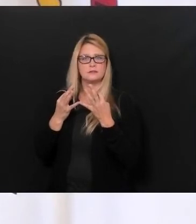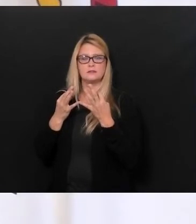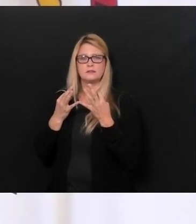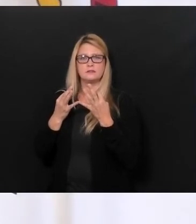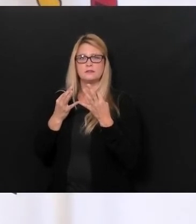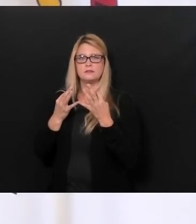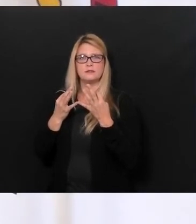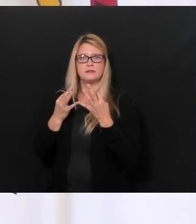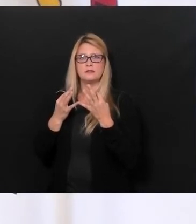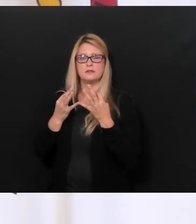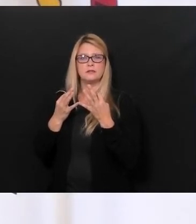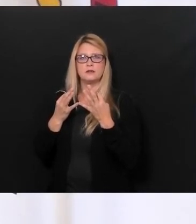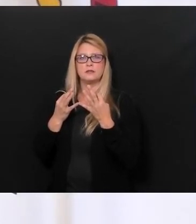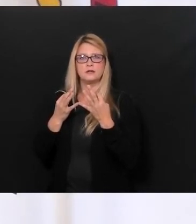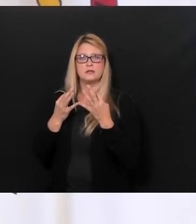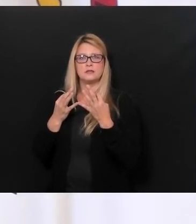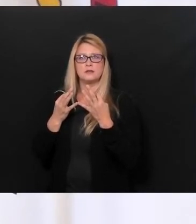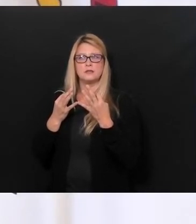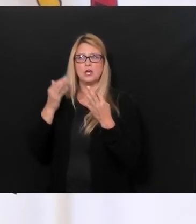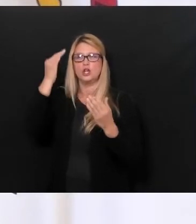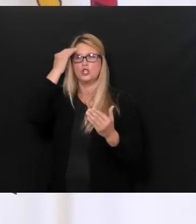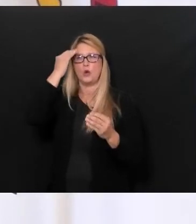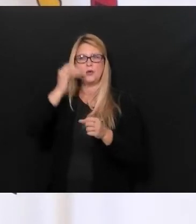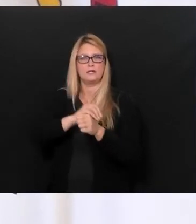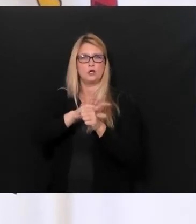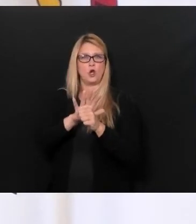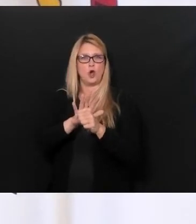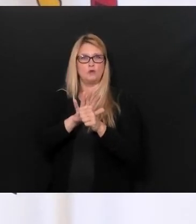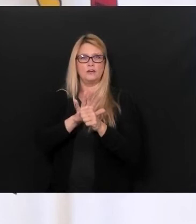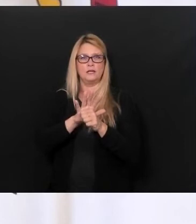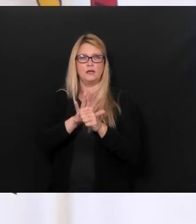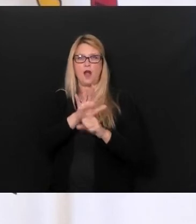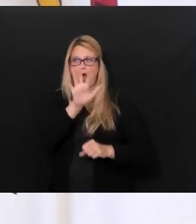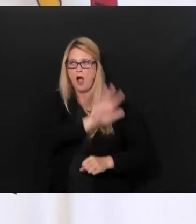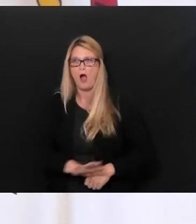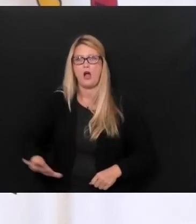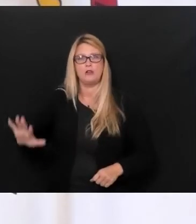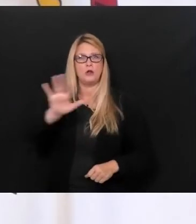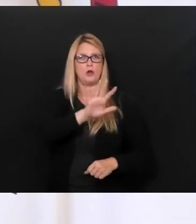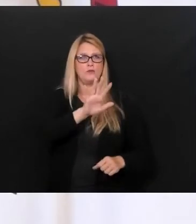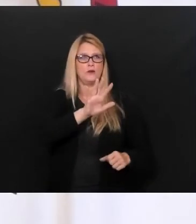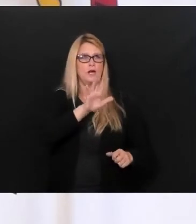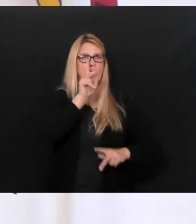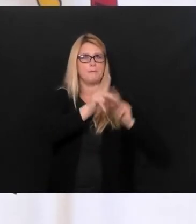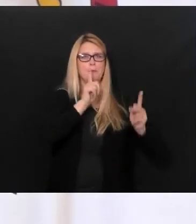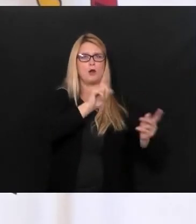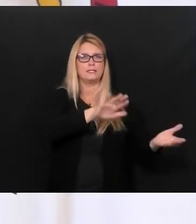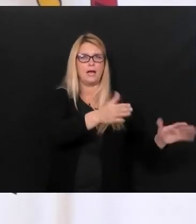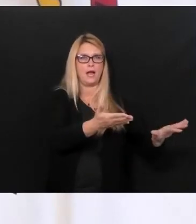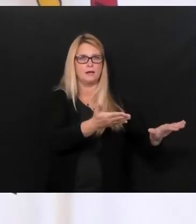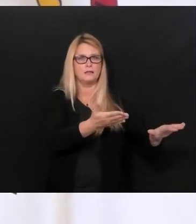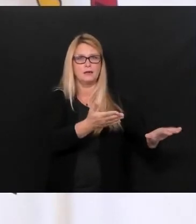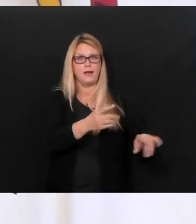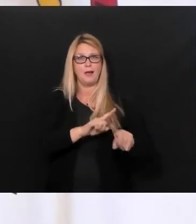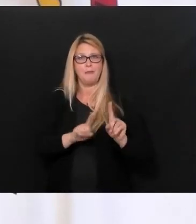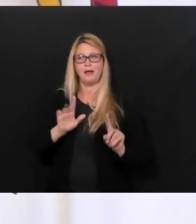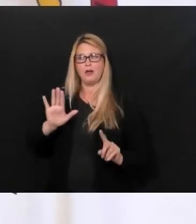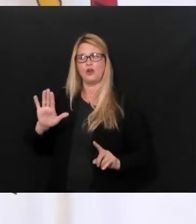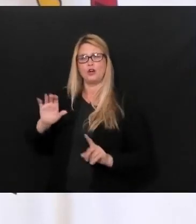you know, when you're dealing with an invisible killer that's just wiping us out like crazy, that's one thing. But when you deal with something like